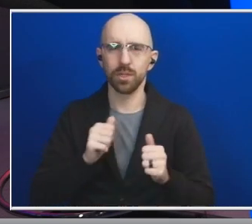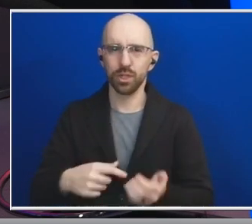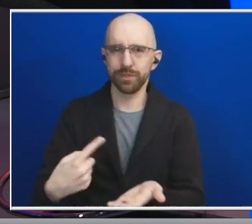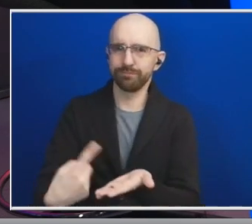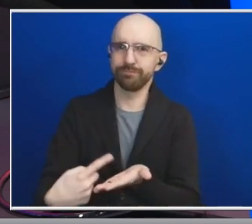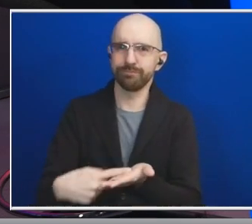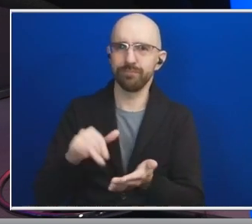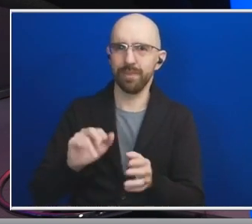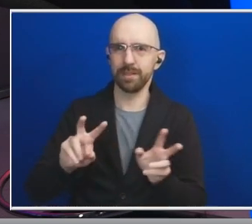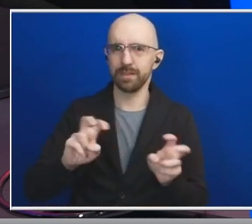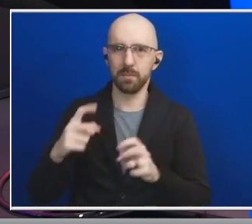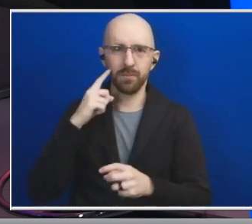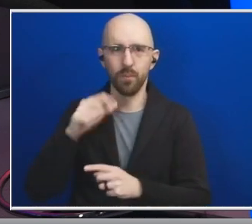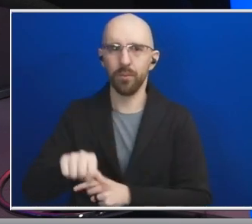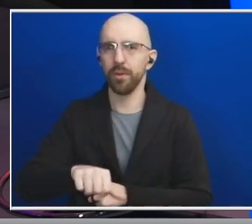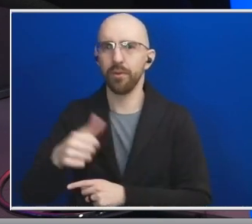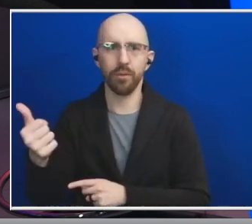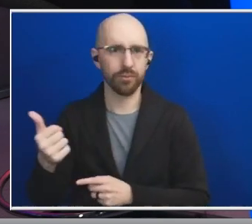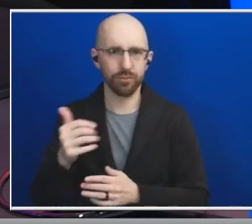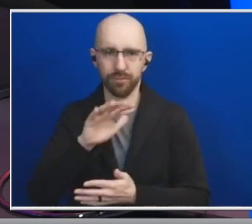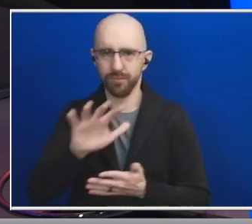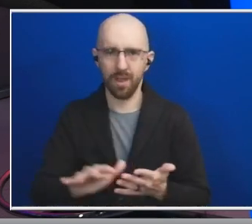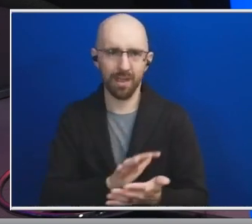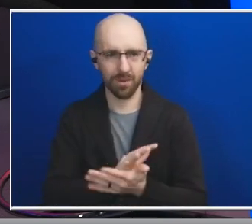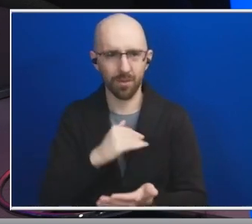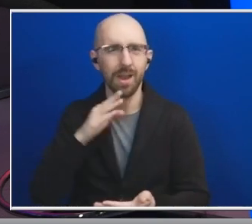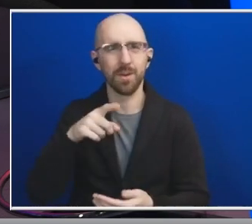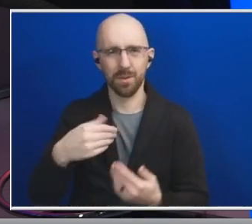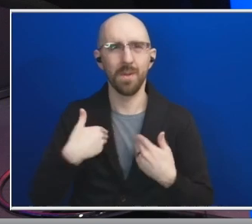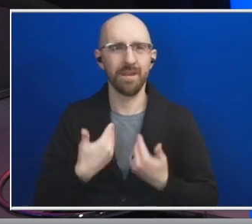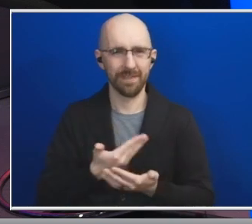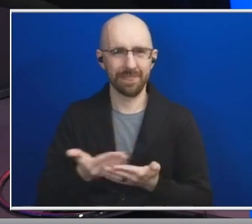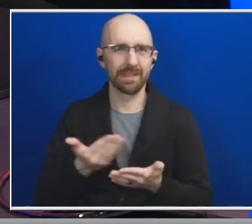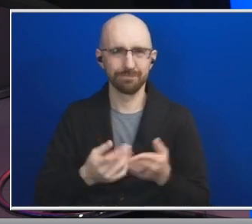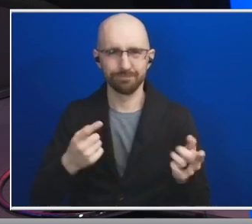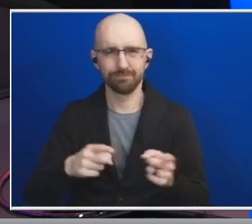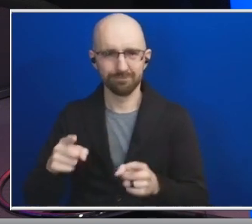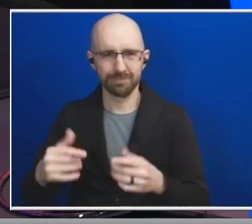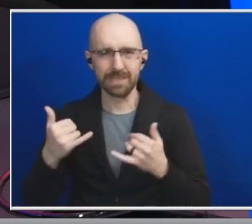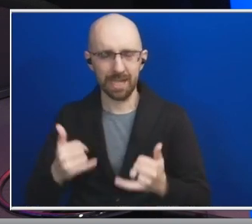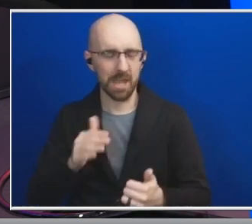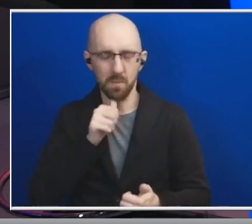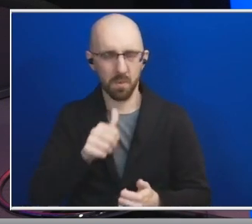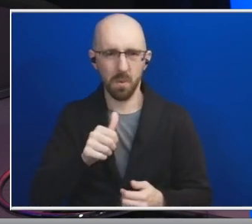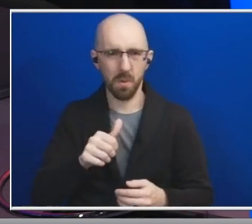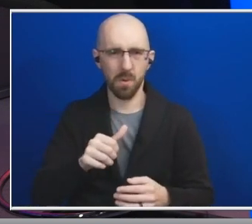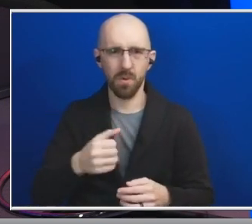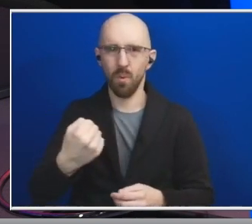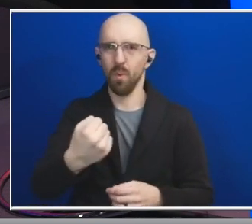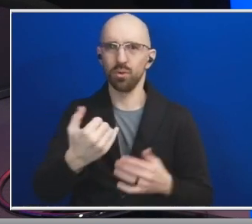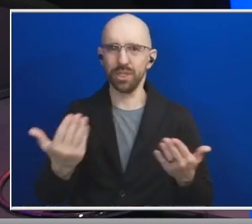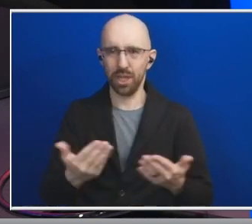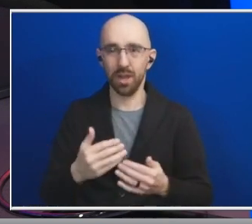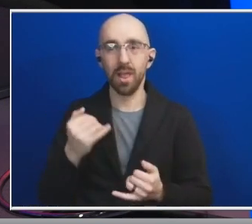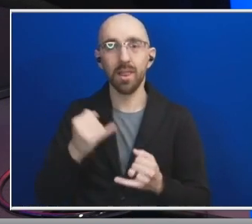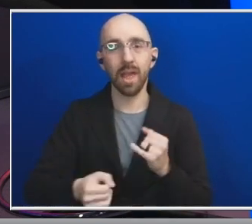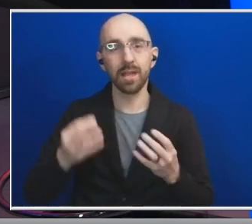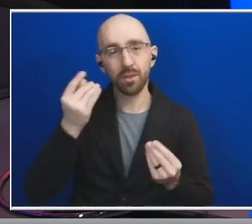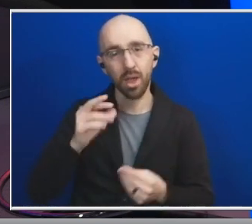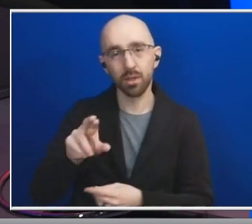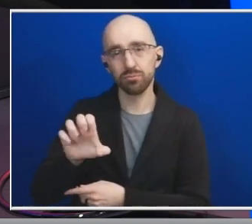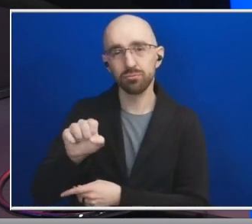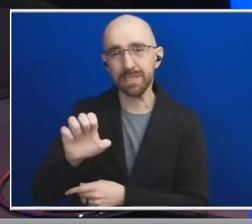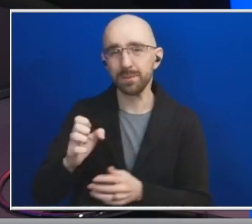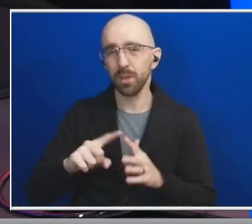another 5 hours, although I know you have things to do today, so it won't keep you captive. But for our final thoughts, Reese, I do want to start with you. When